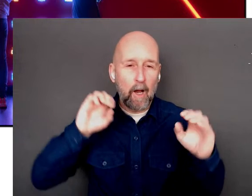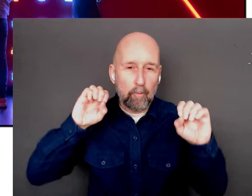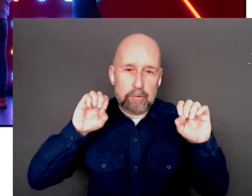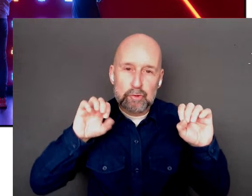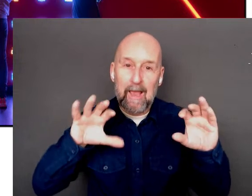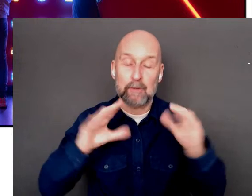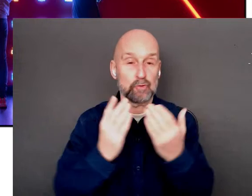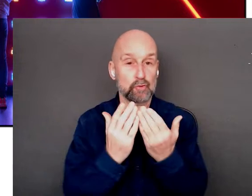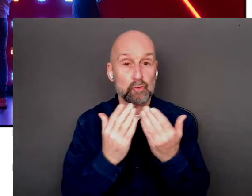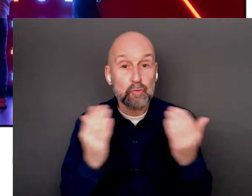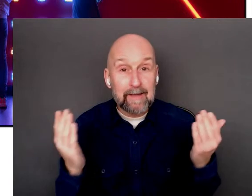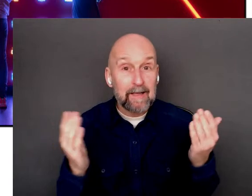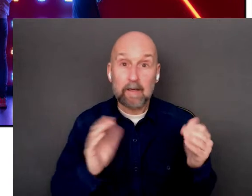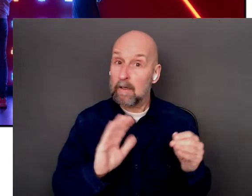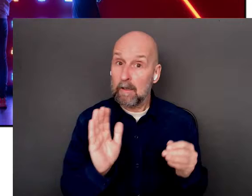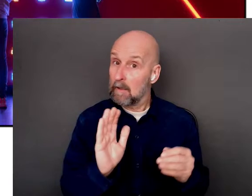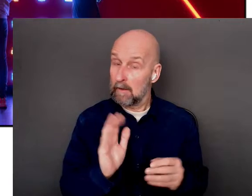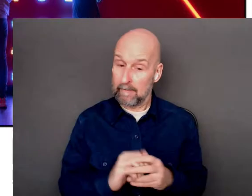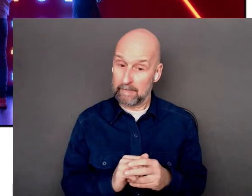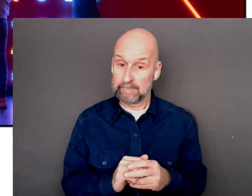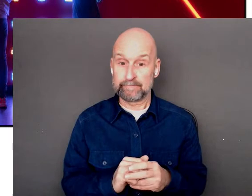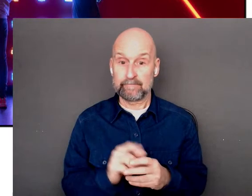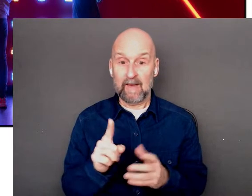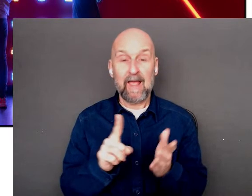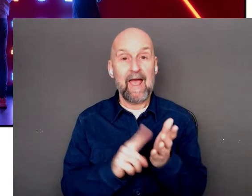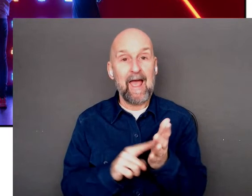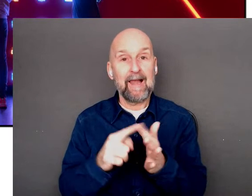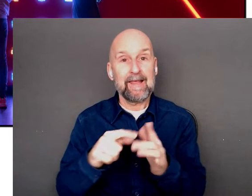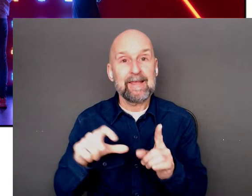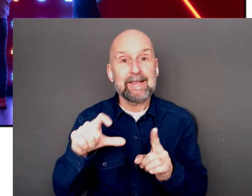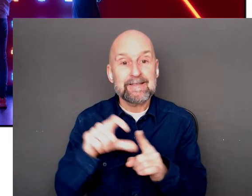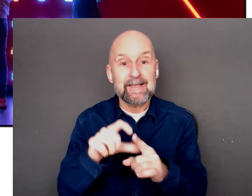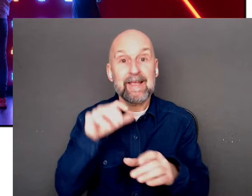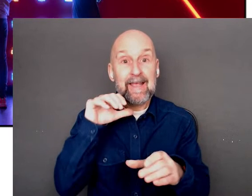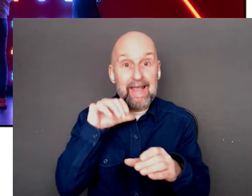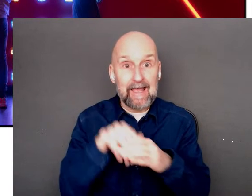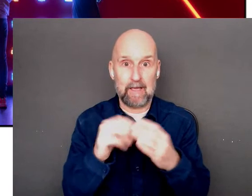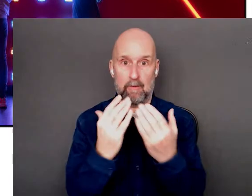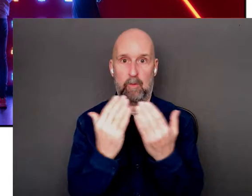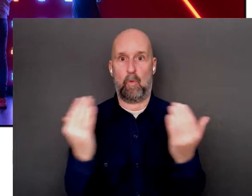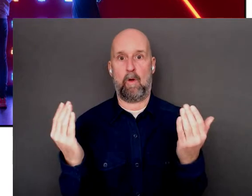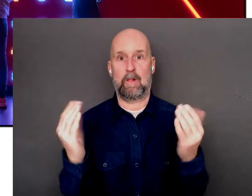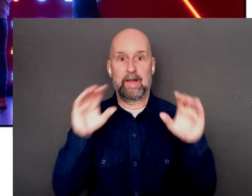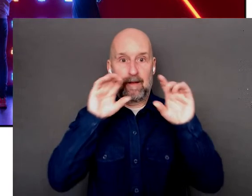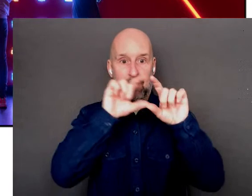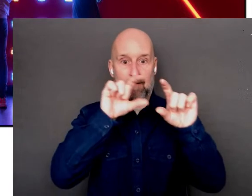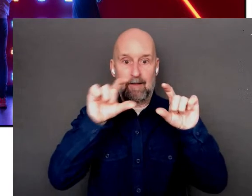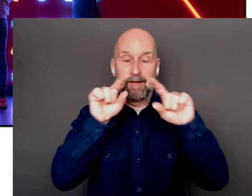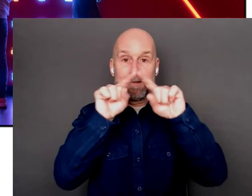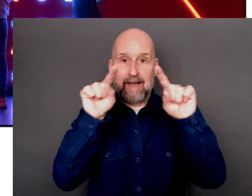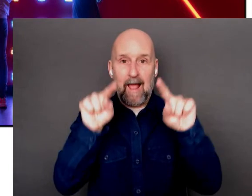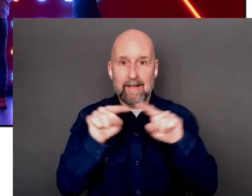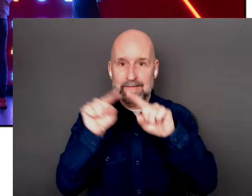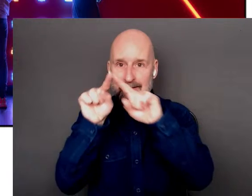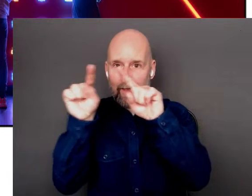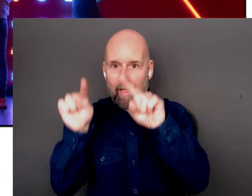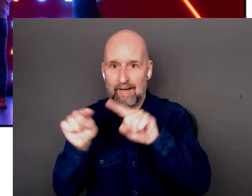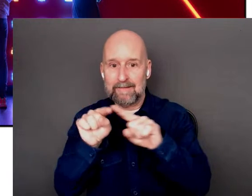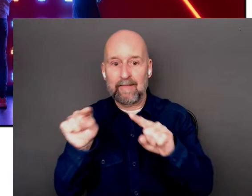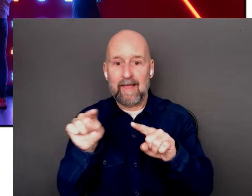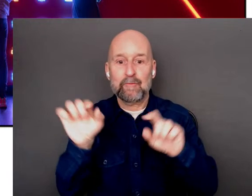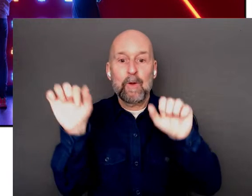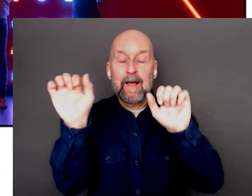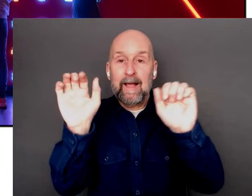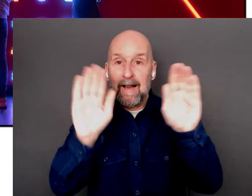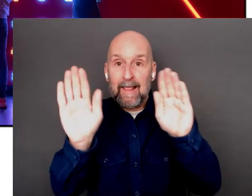actually like LED that's inside of the wall. So these small LED tiles that they have to clean in order for the power to